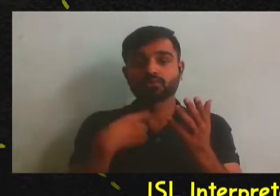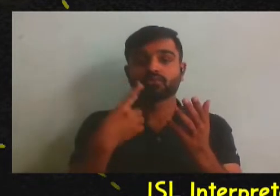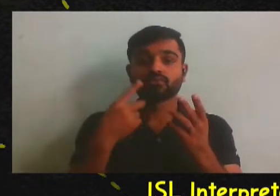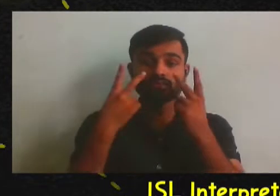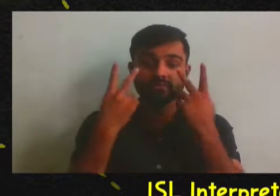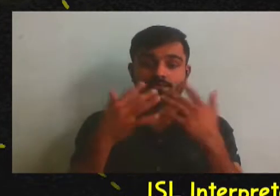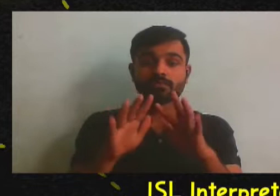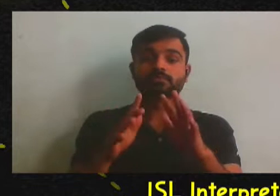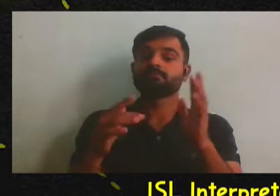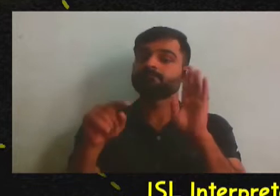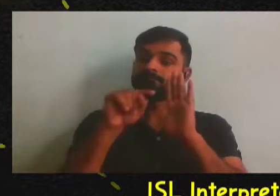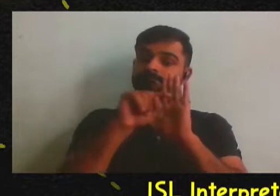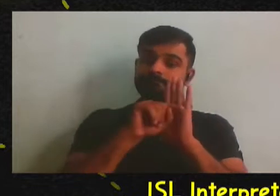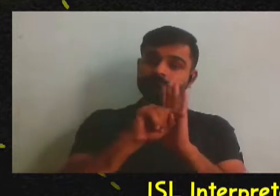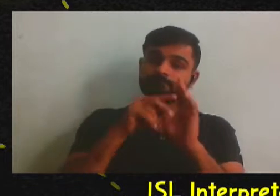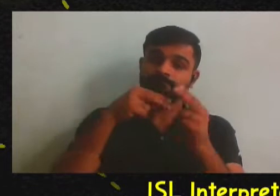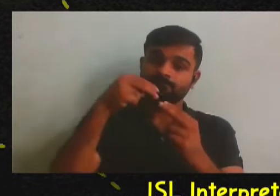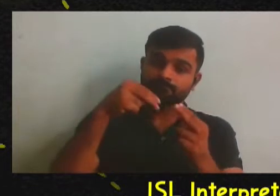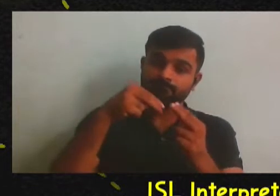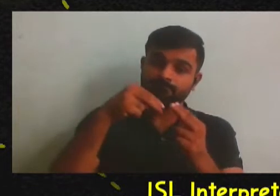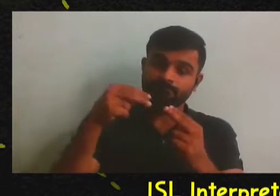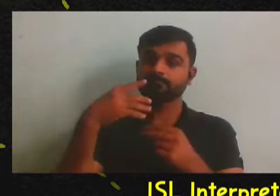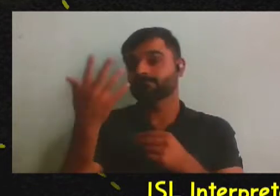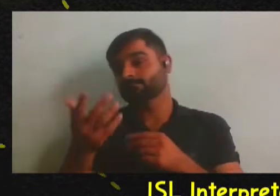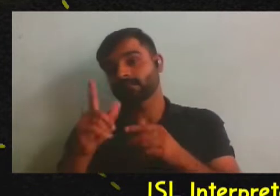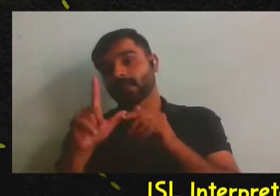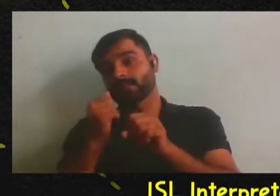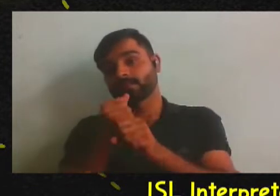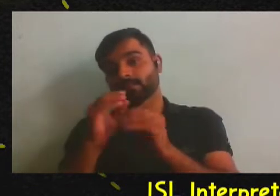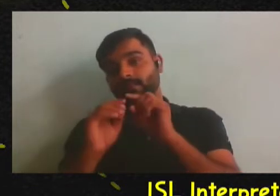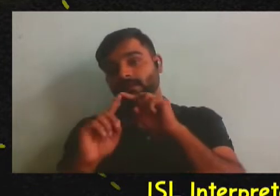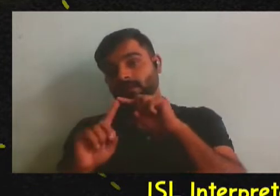even negative stories about LGBT